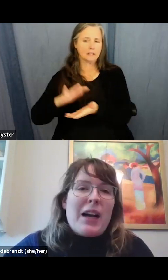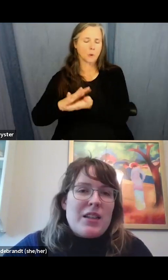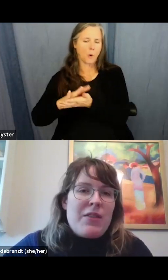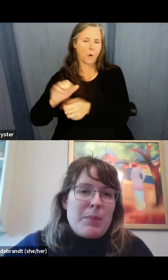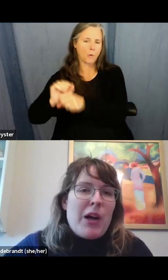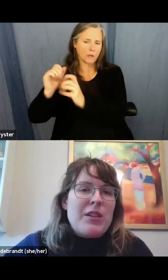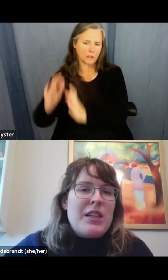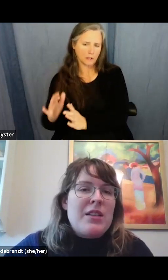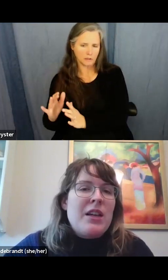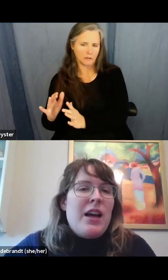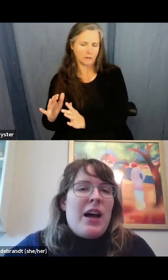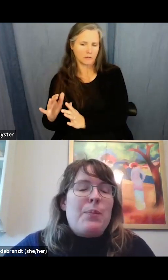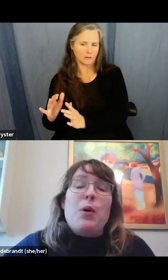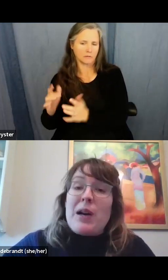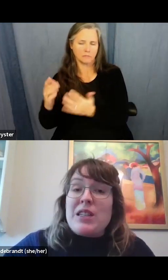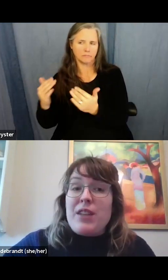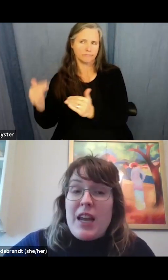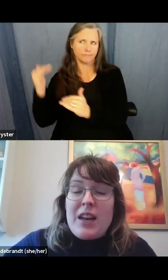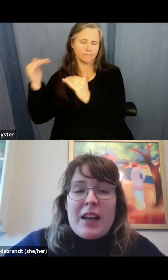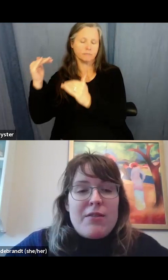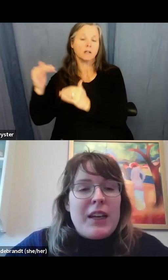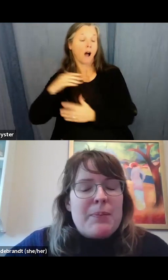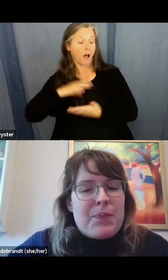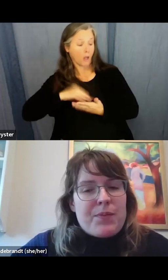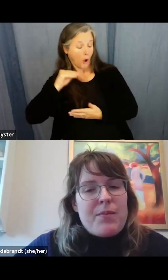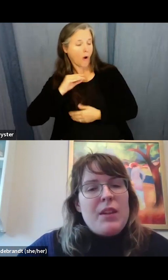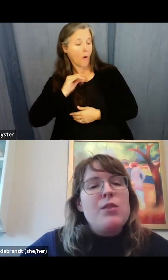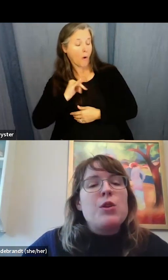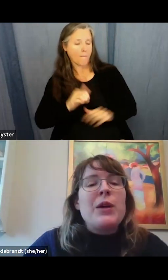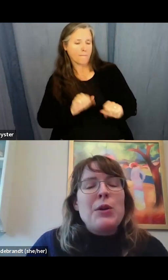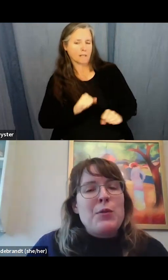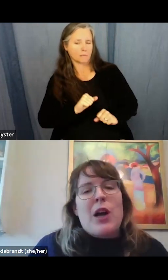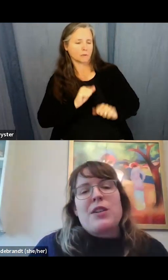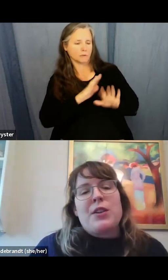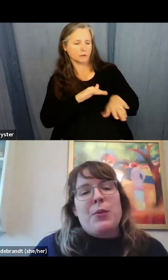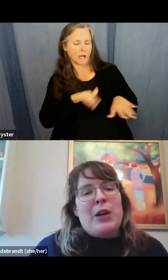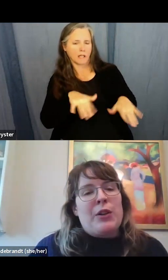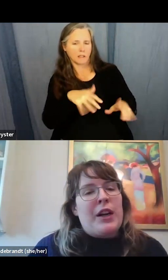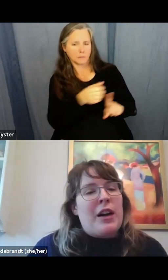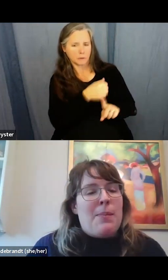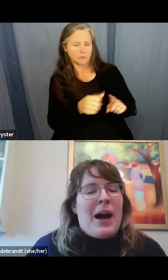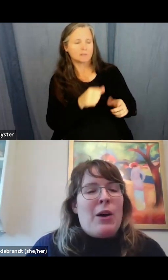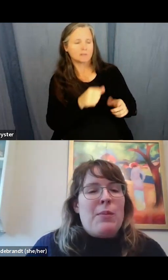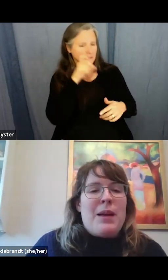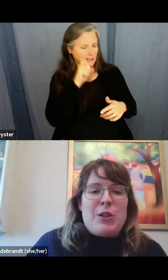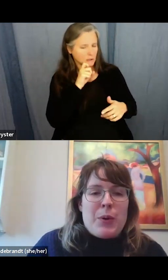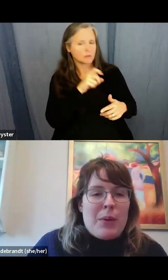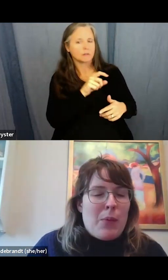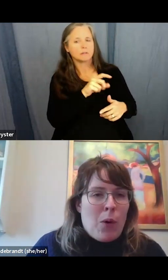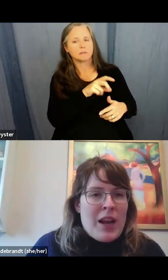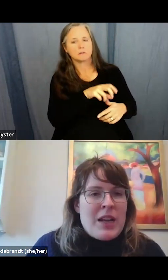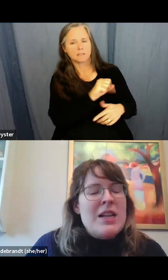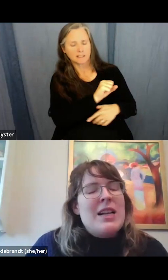the impacts of these policies, both positively and negatively. So we also talked a little bit earlier about